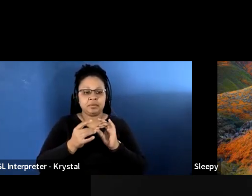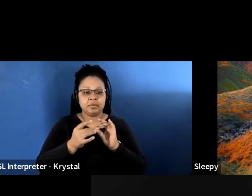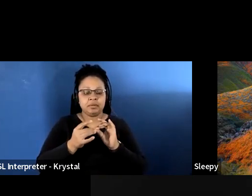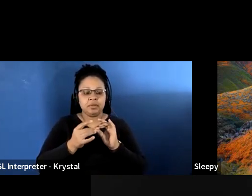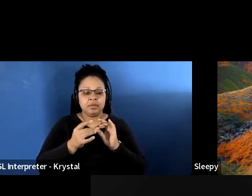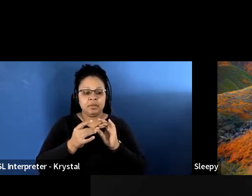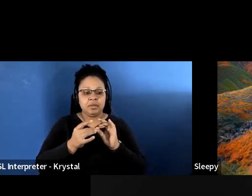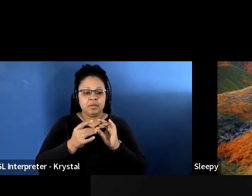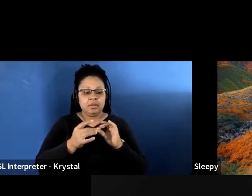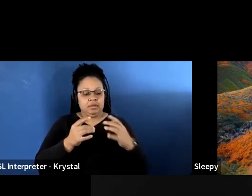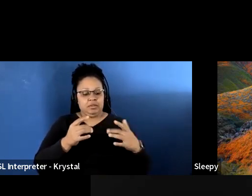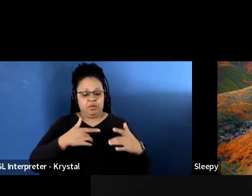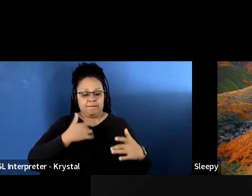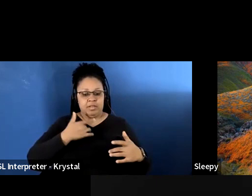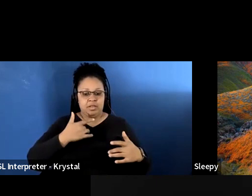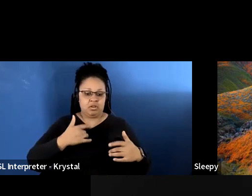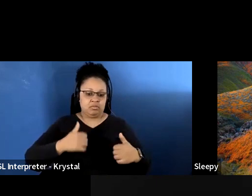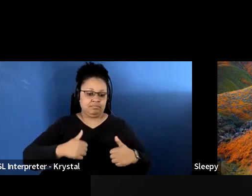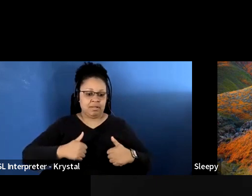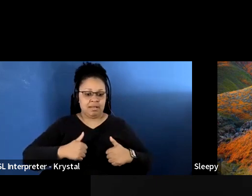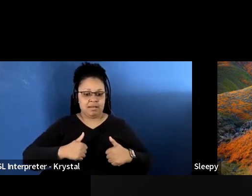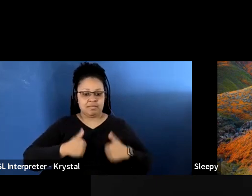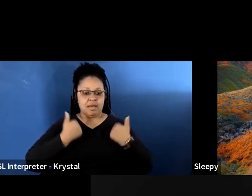alive? I mean, when do you feel that?